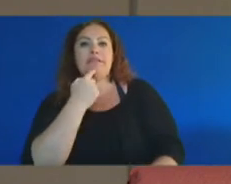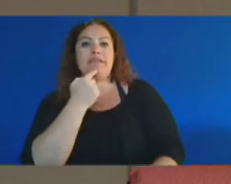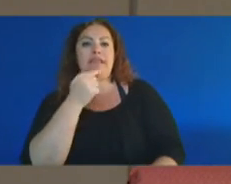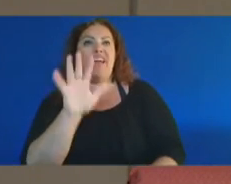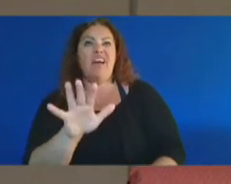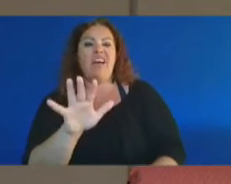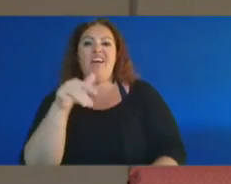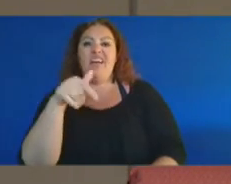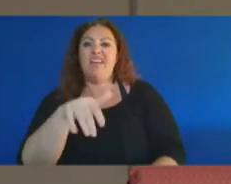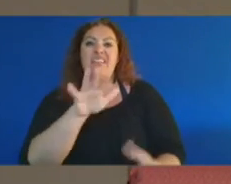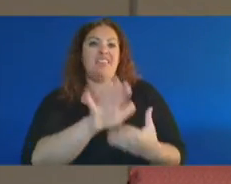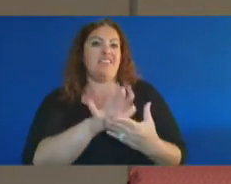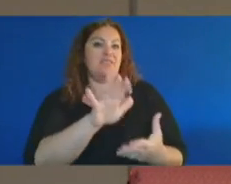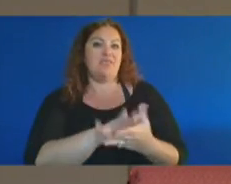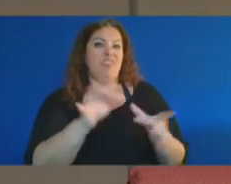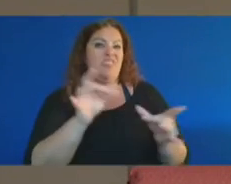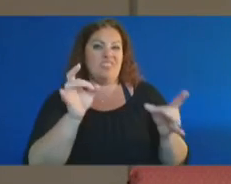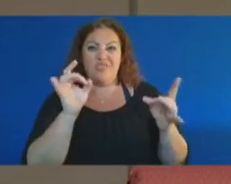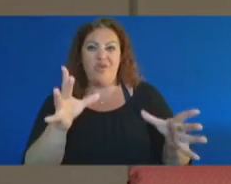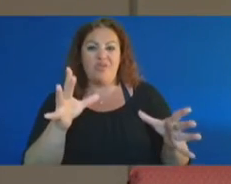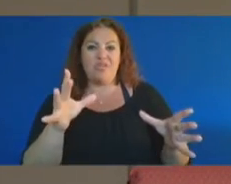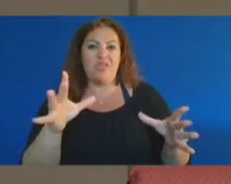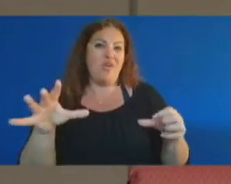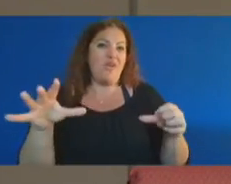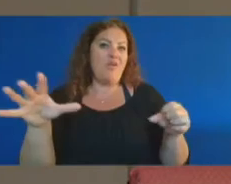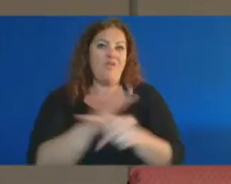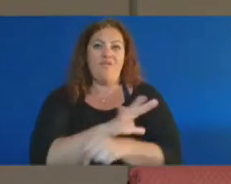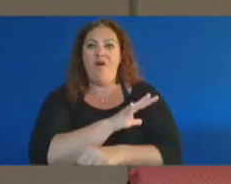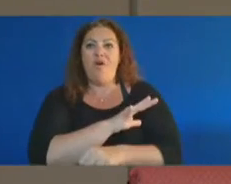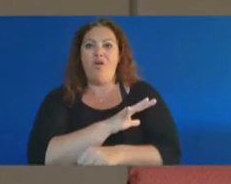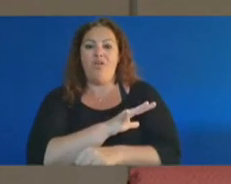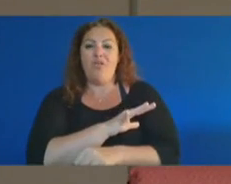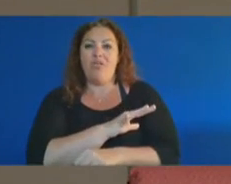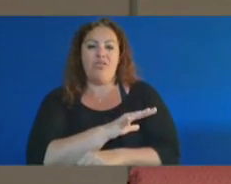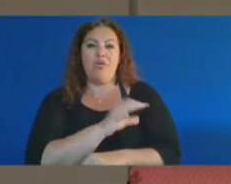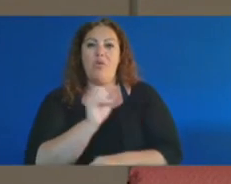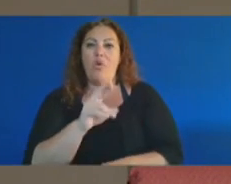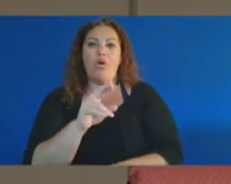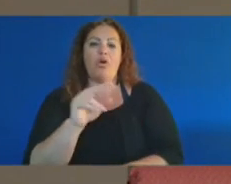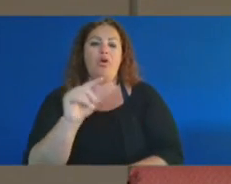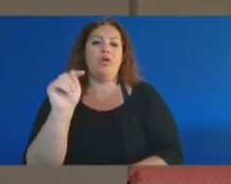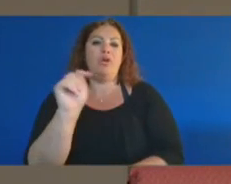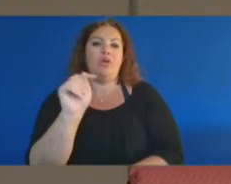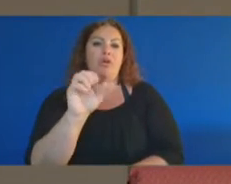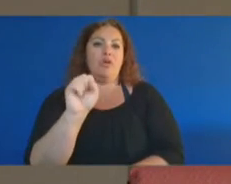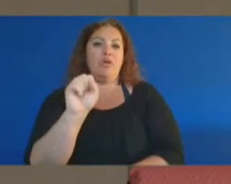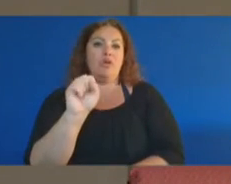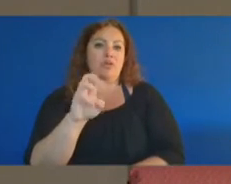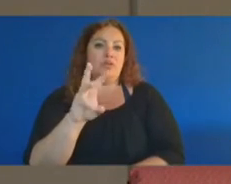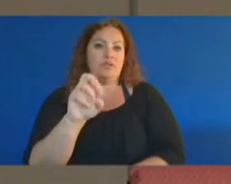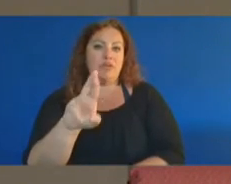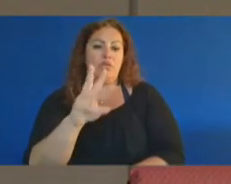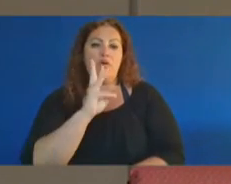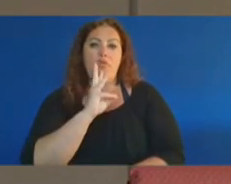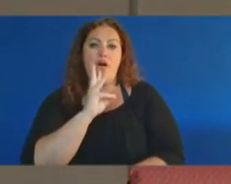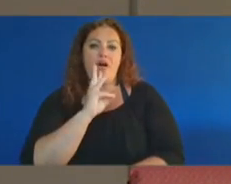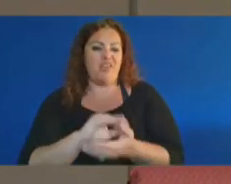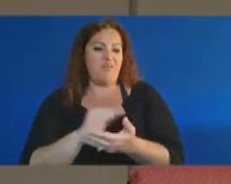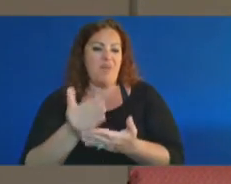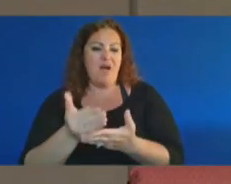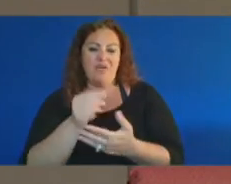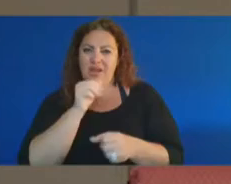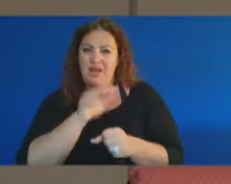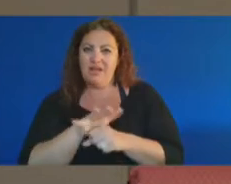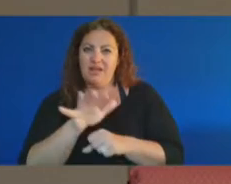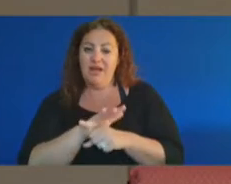grossly overcrowded or that our sore water capacity um is not it's not sufficient we have the chance to really